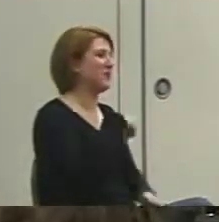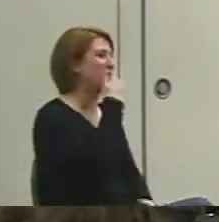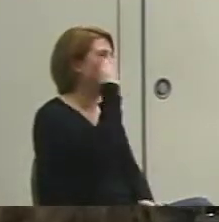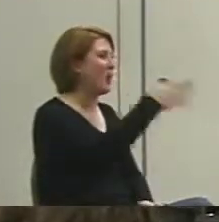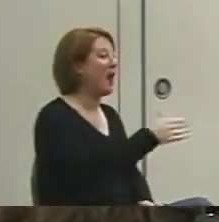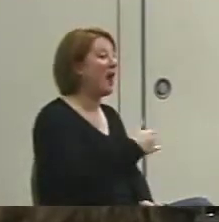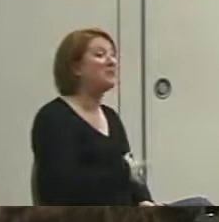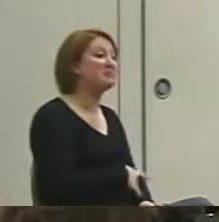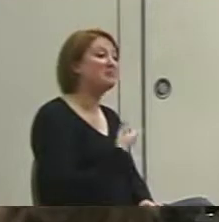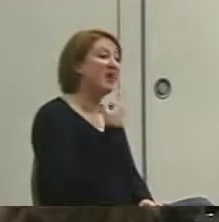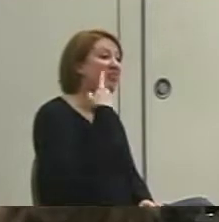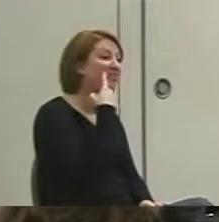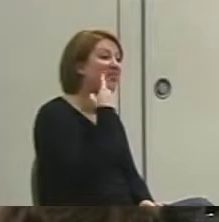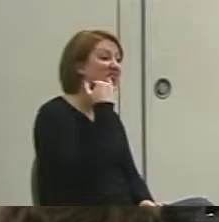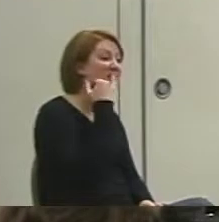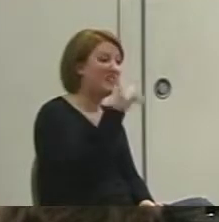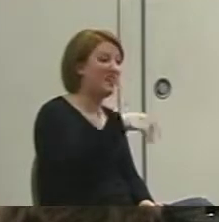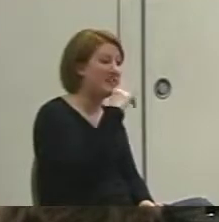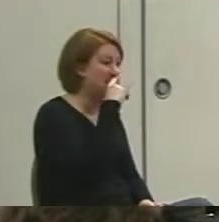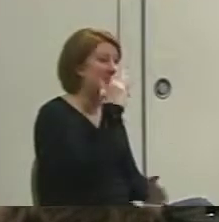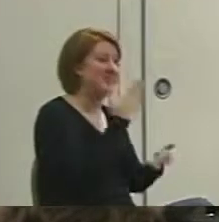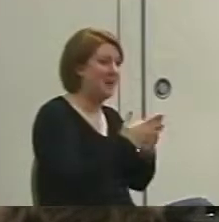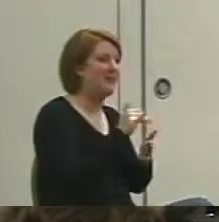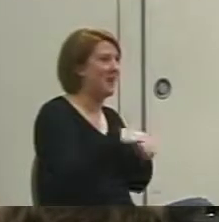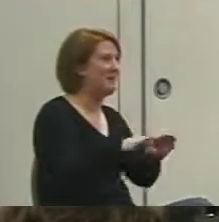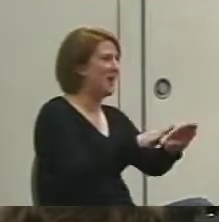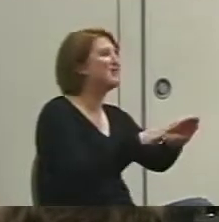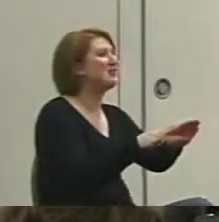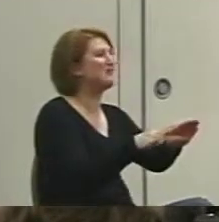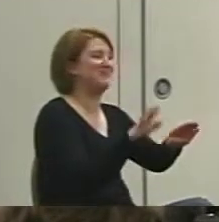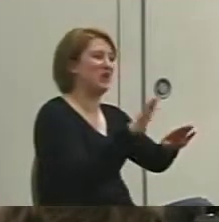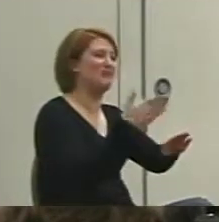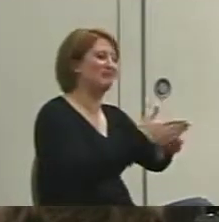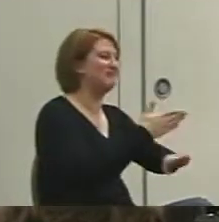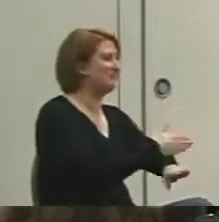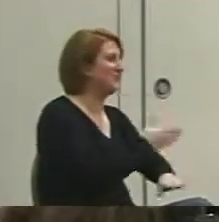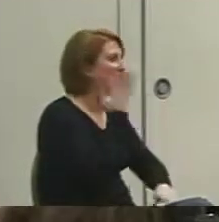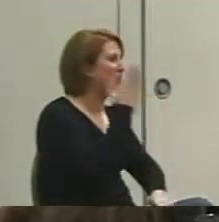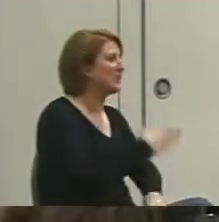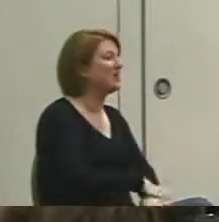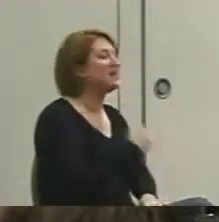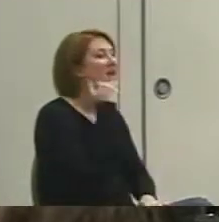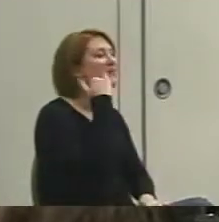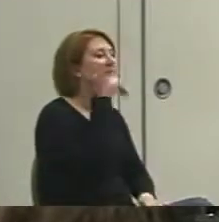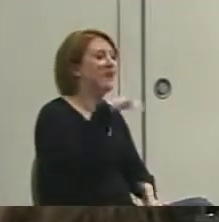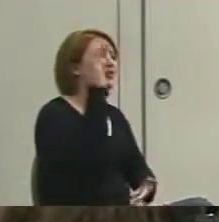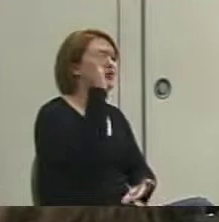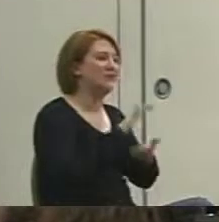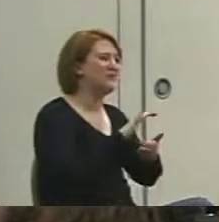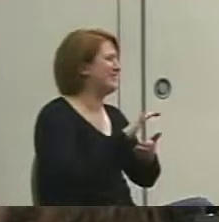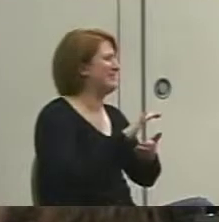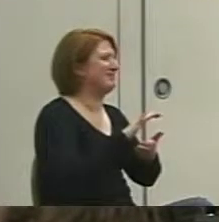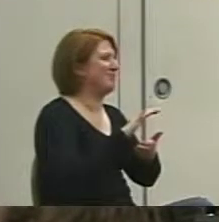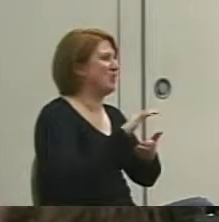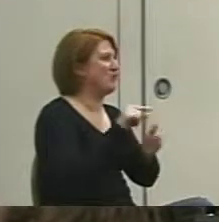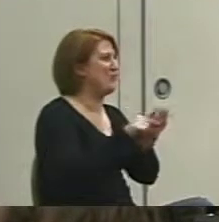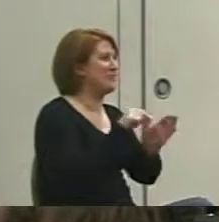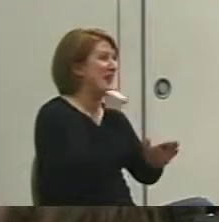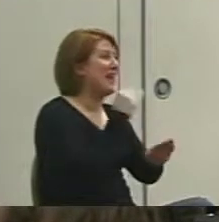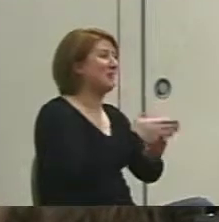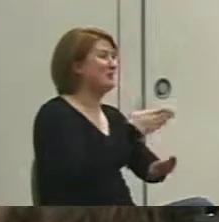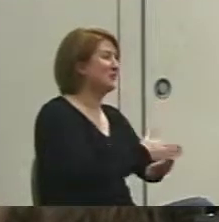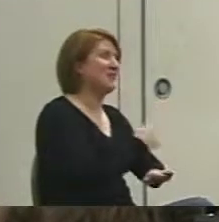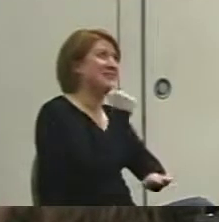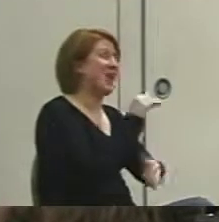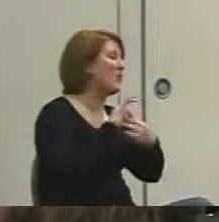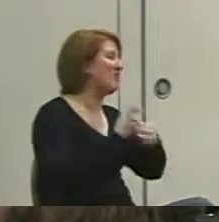that kid didn't do that, they'd get a lot more work done. Well, we can get that to go down, but if we get that to go down and work doesn't get done, well, that really wasn't part of it. And so then I think we